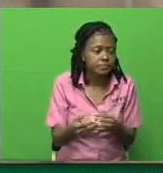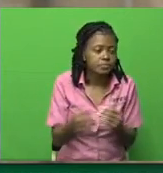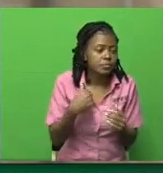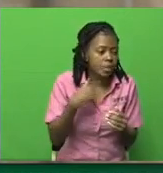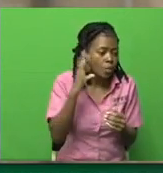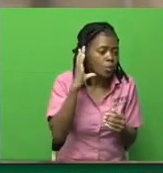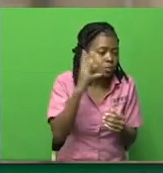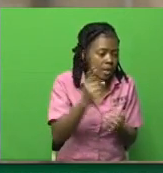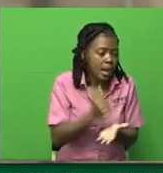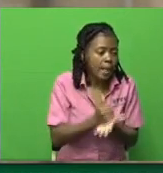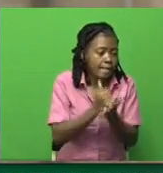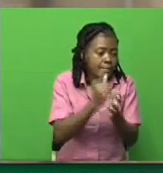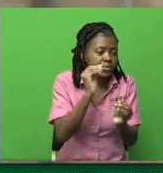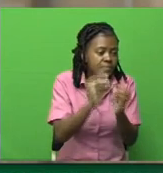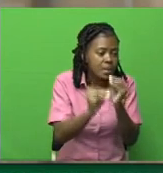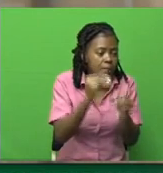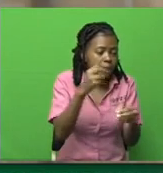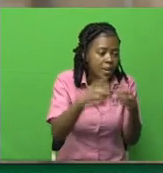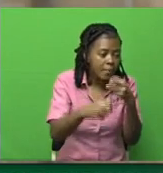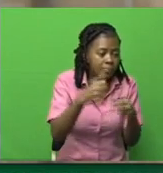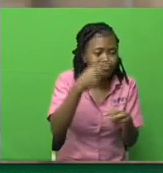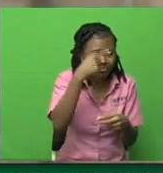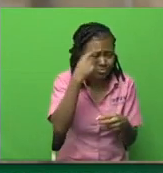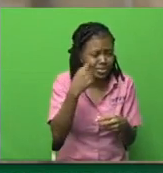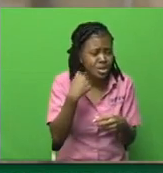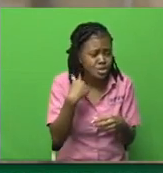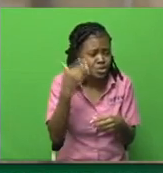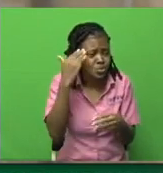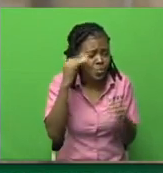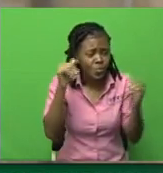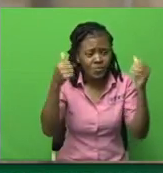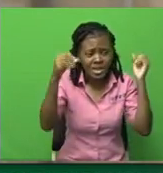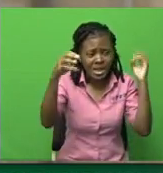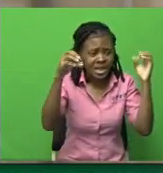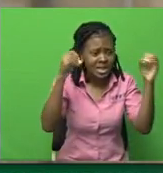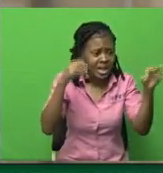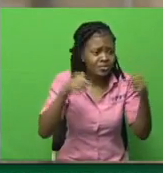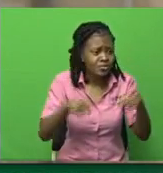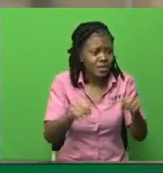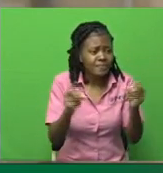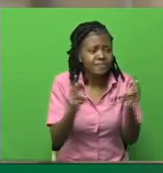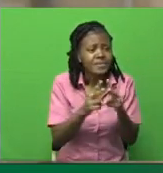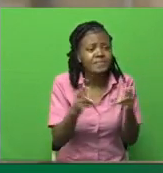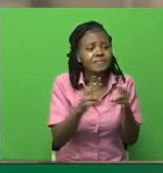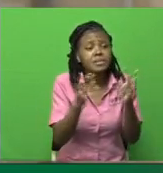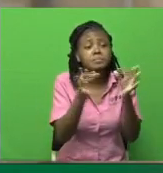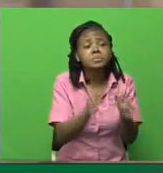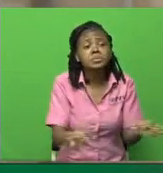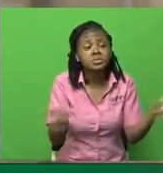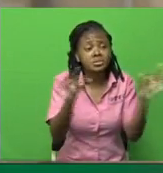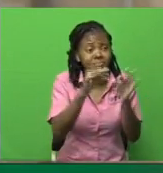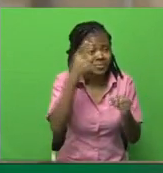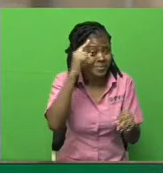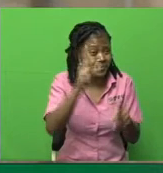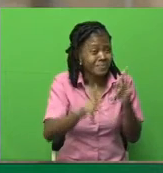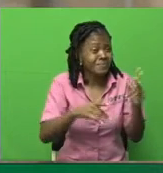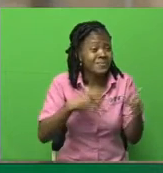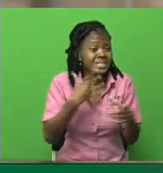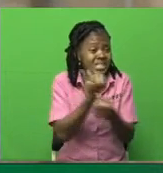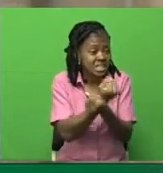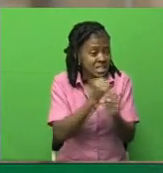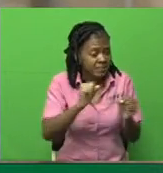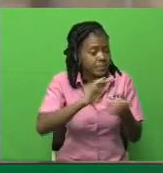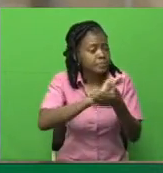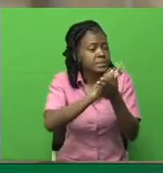and we recognize that our street lighting program is very very vital to the peace and the security of the people